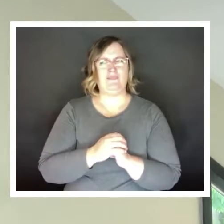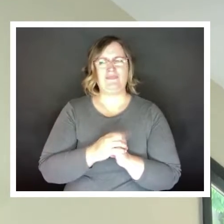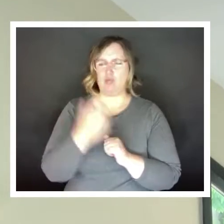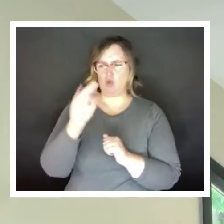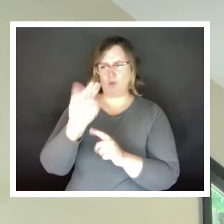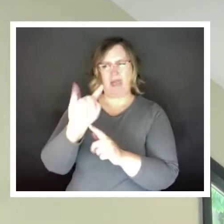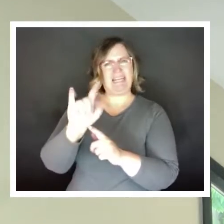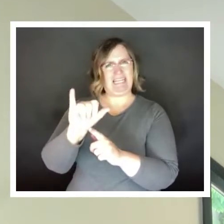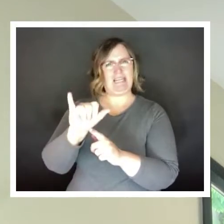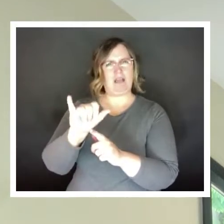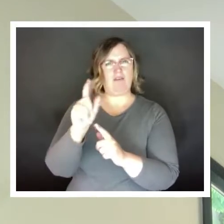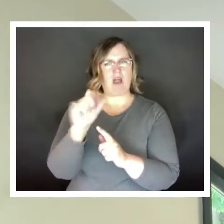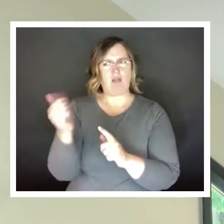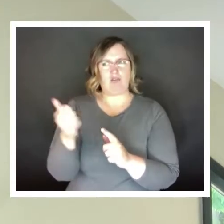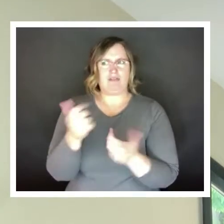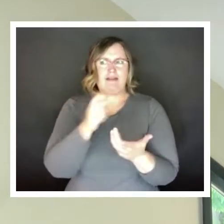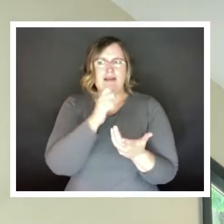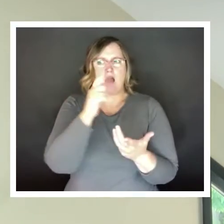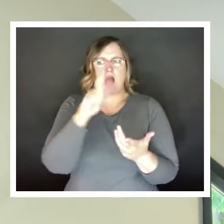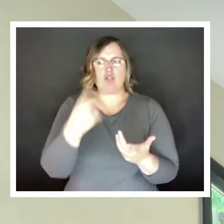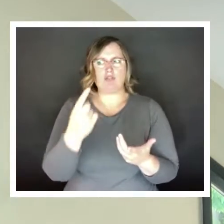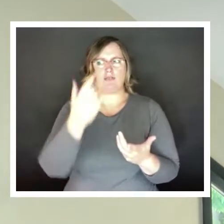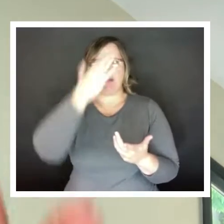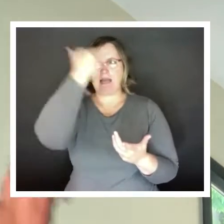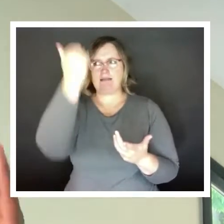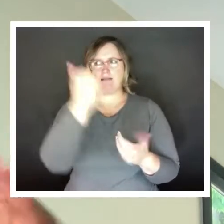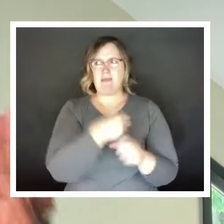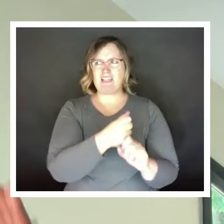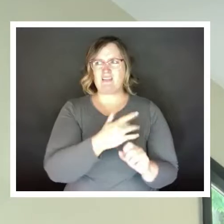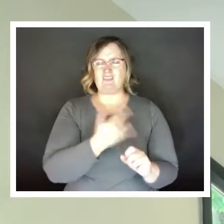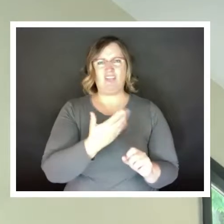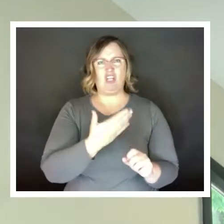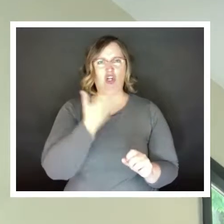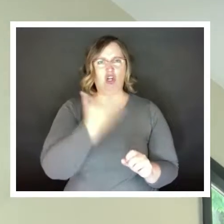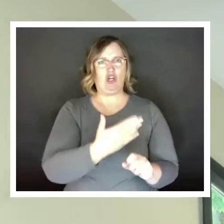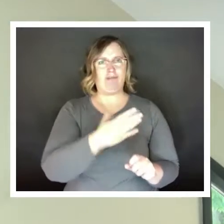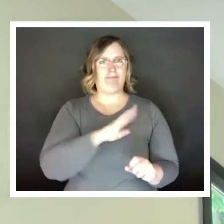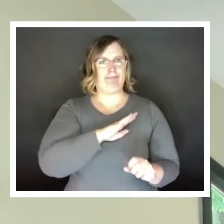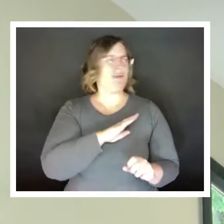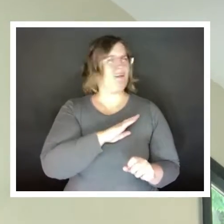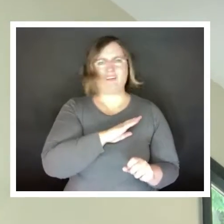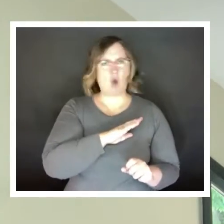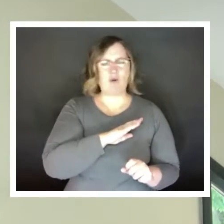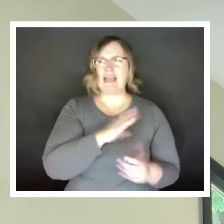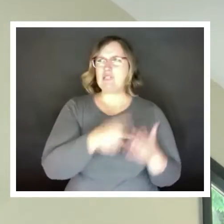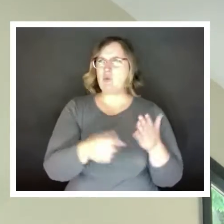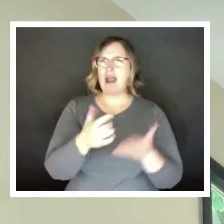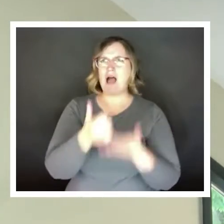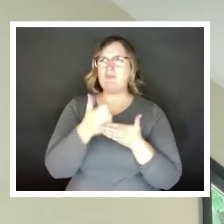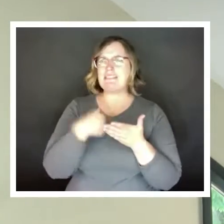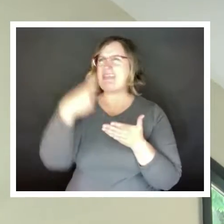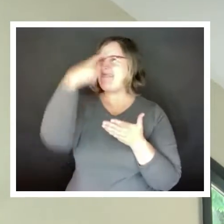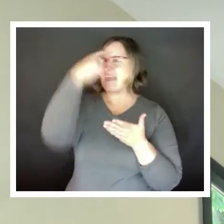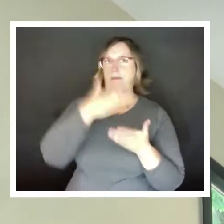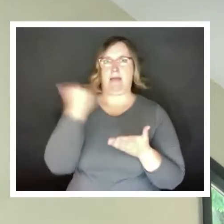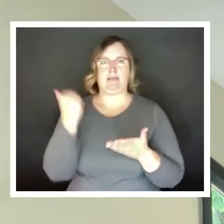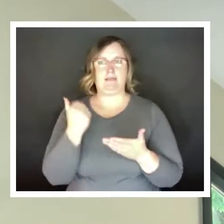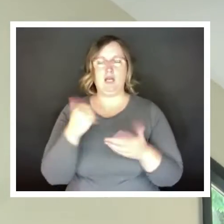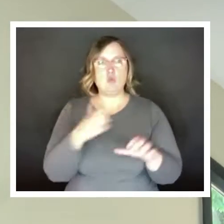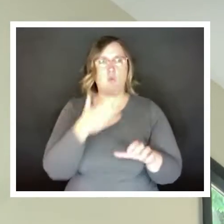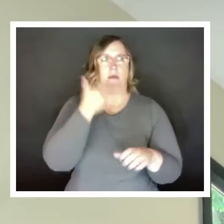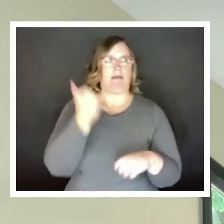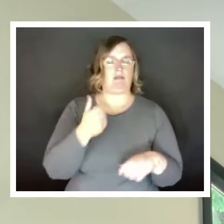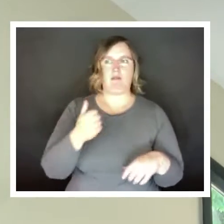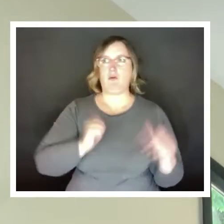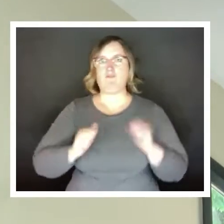just because it's what makes us feel good, but it's what enables us to think best, do best, perform best, be impactful and